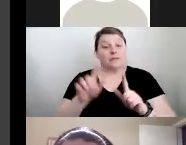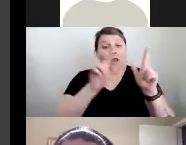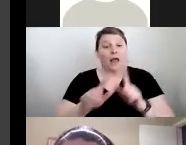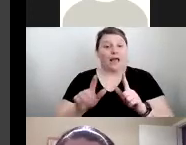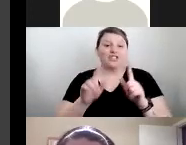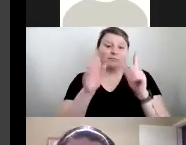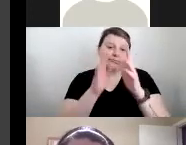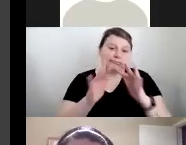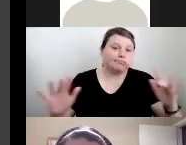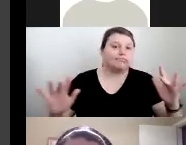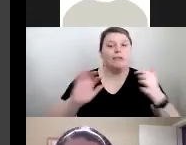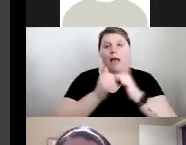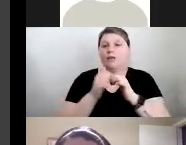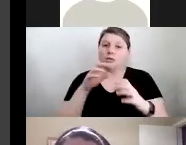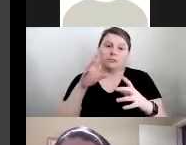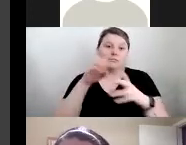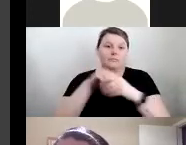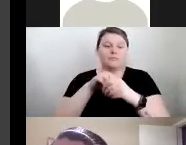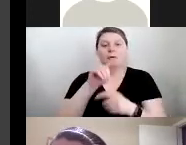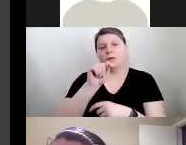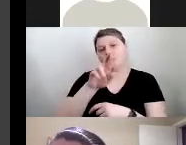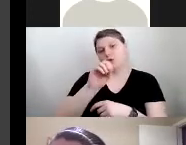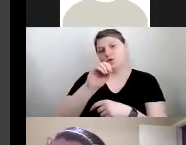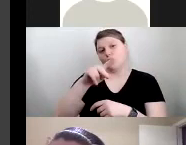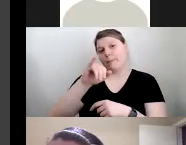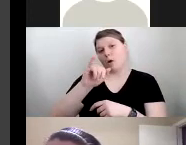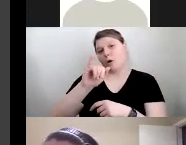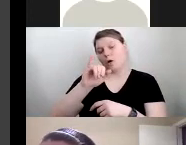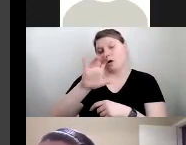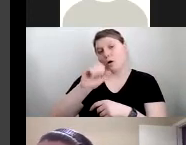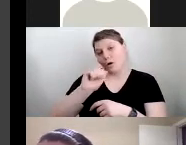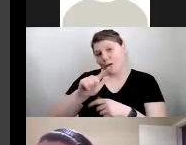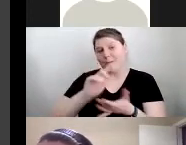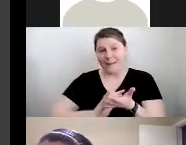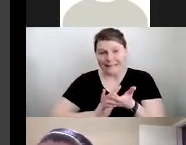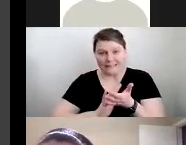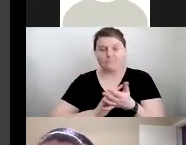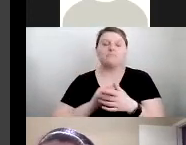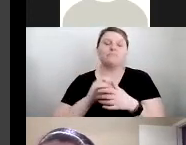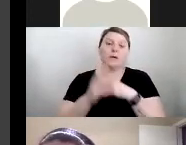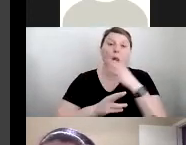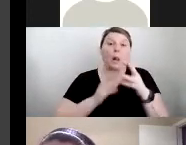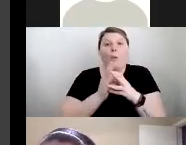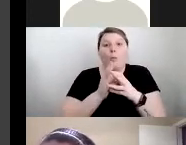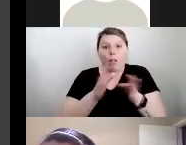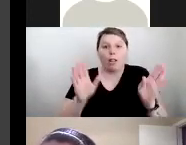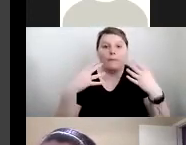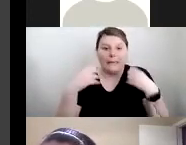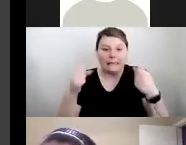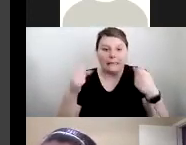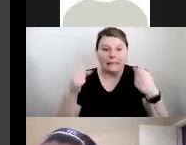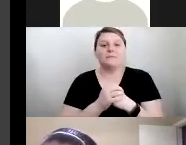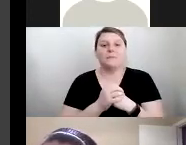hodgepodge, other ways to get into tropical medicine, global medicine, if you will. And maybe just time for a shameless